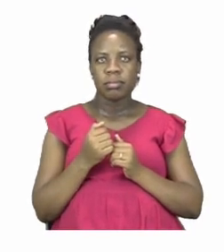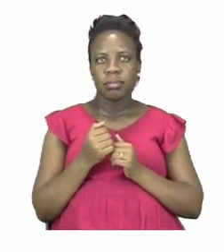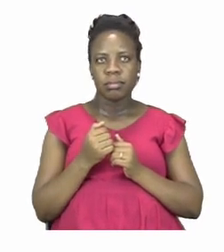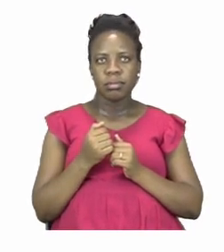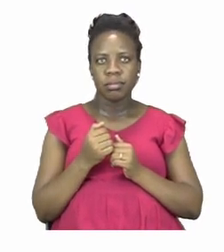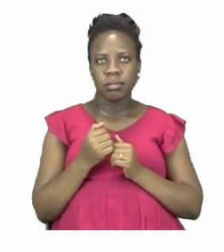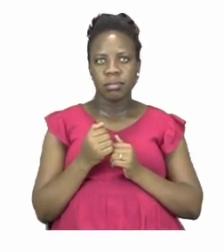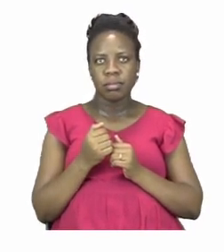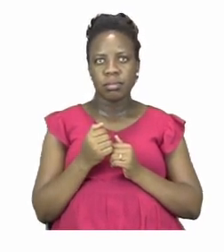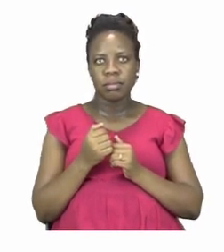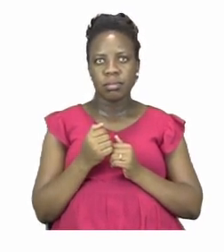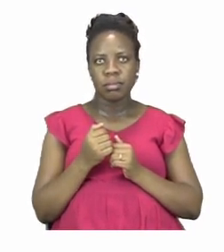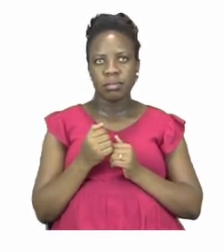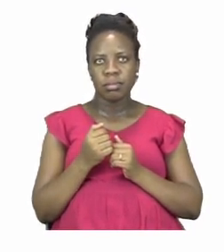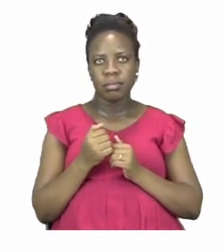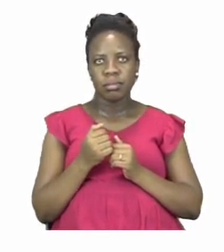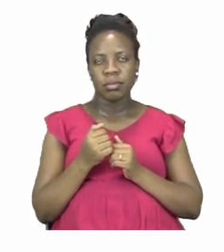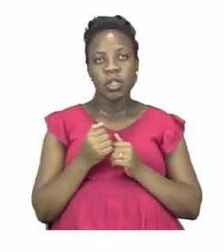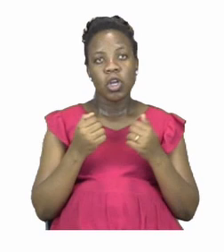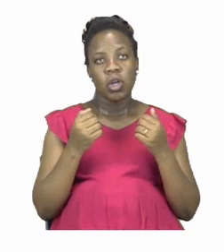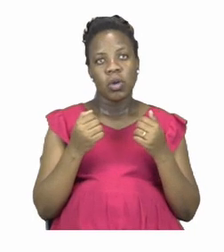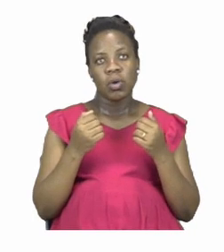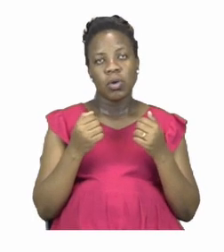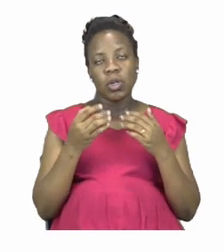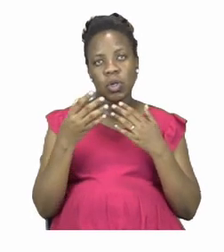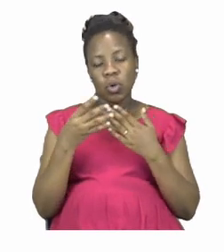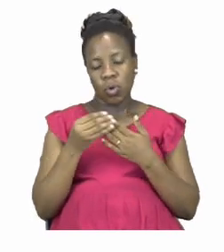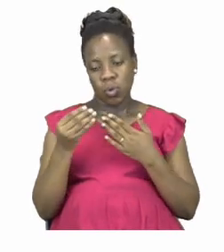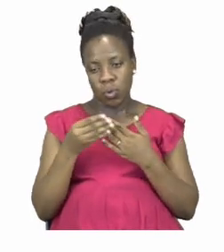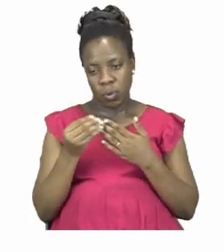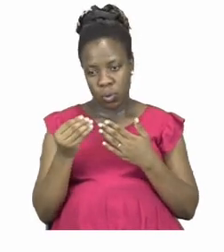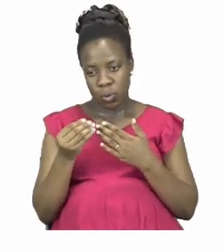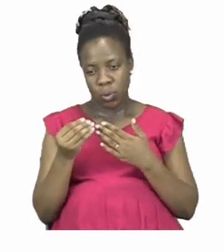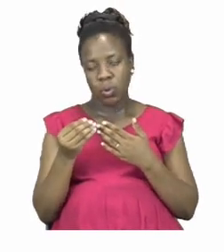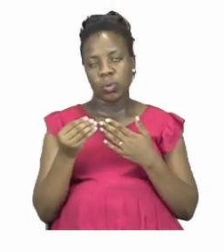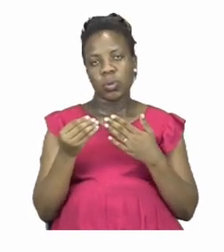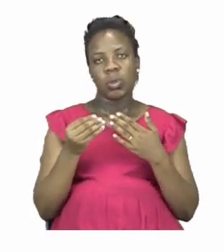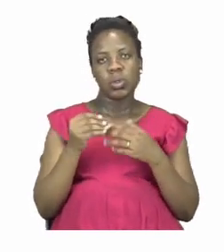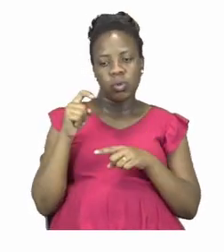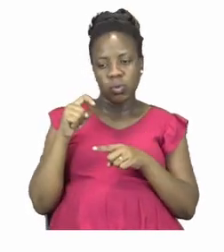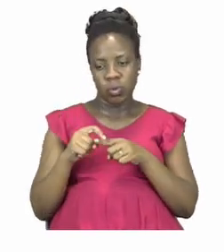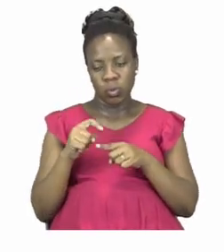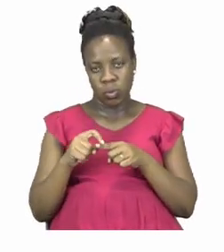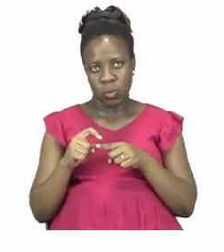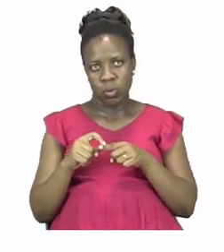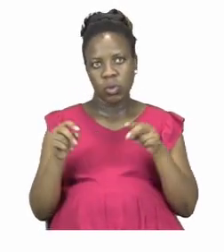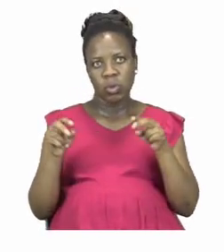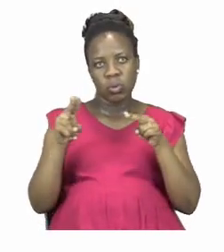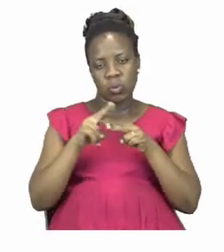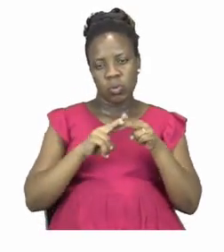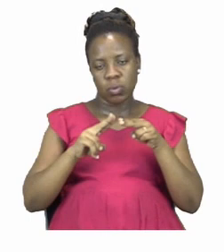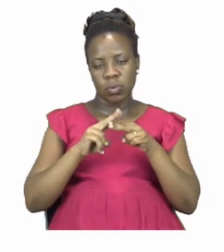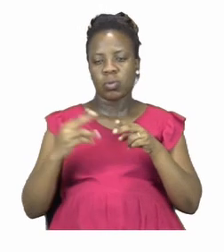what coins and notes would you use to buy the following items? And then it also says that you do